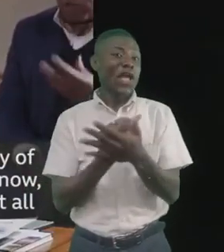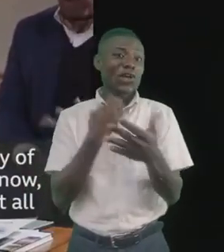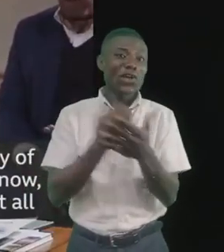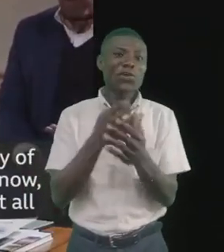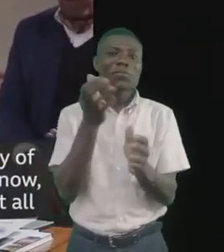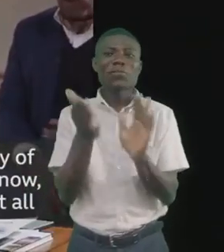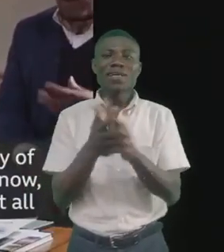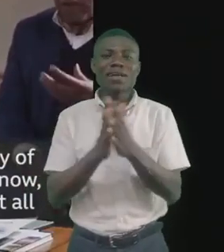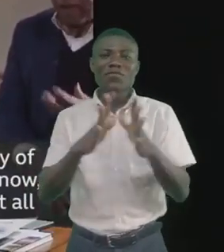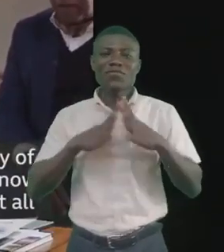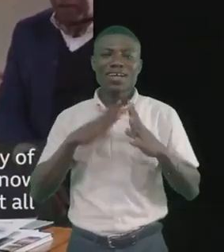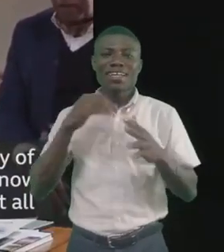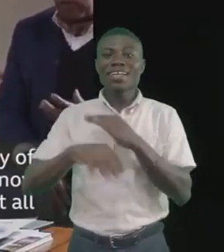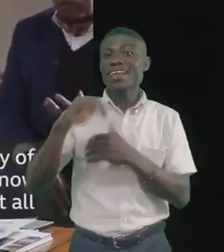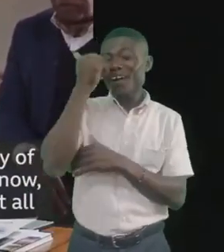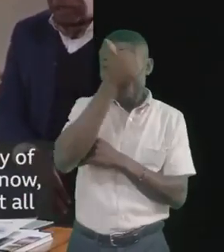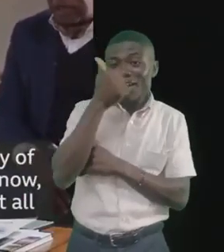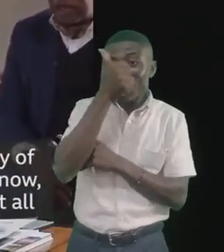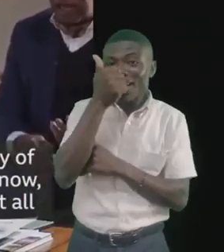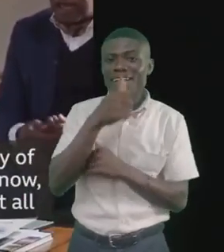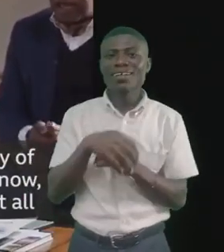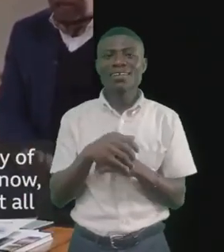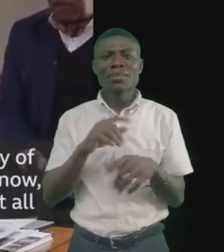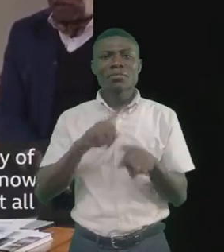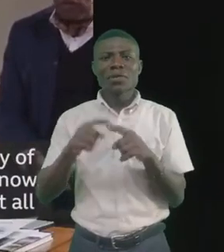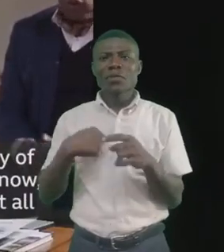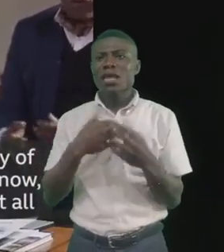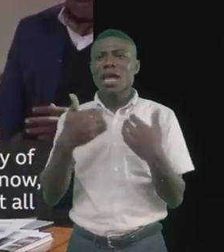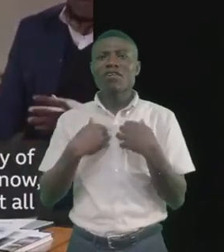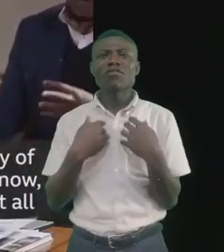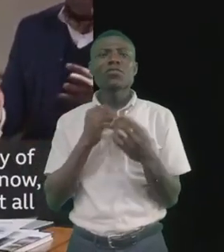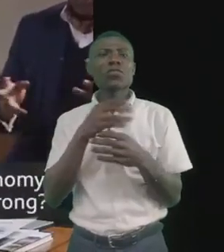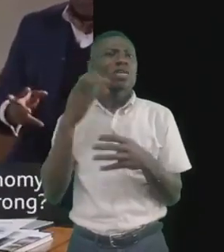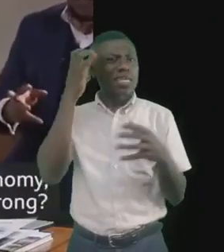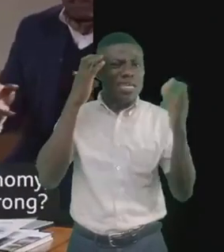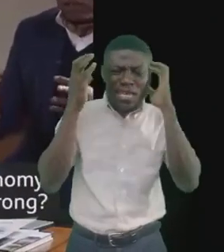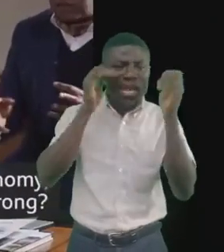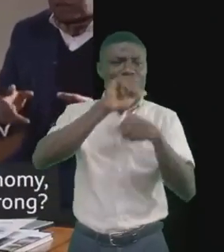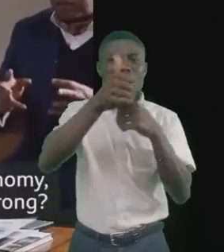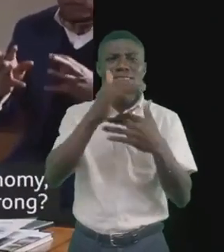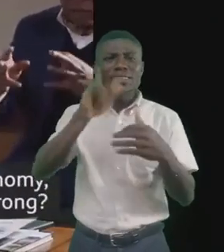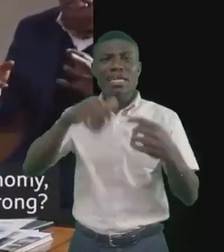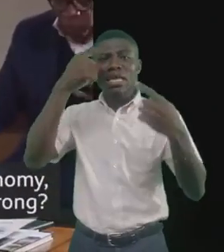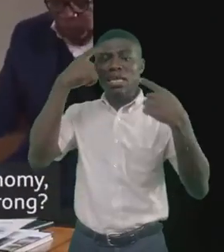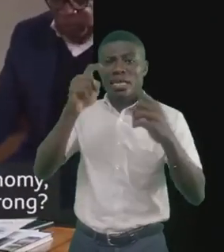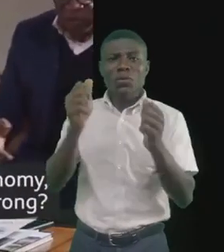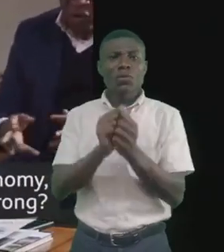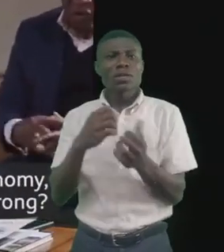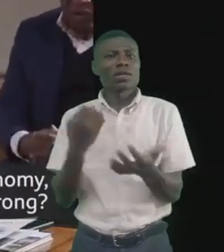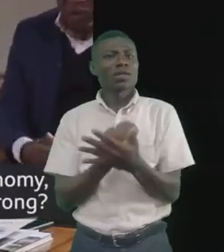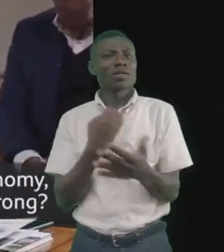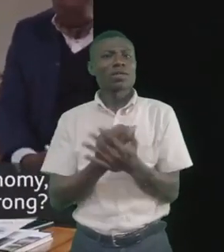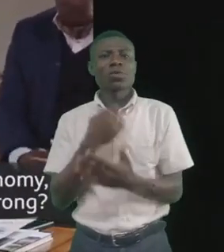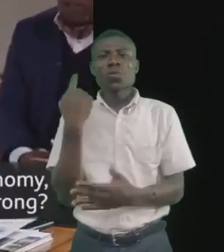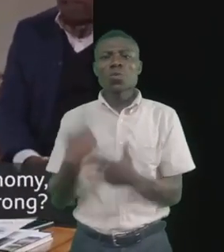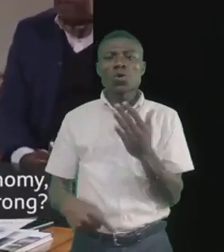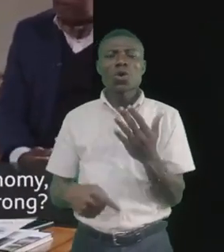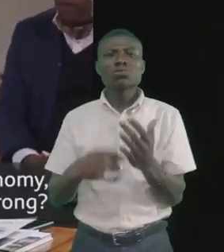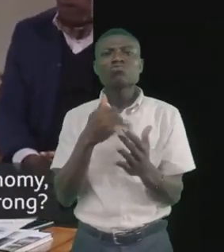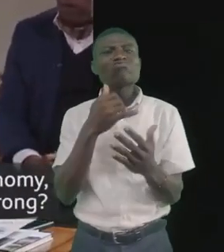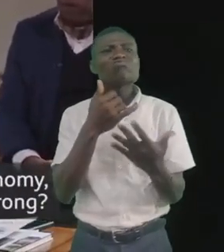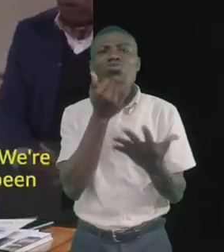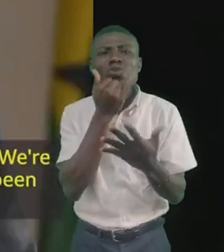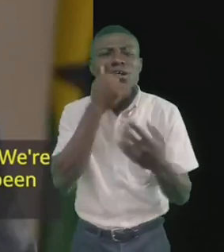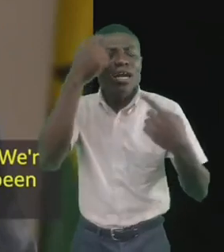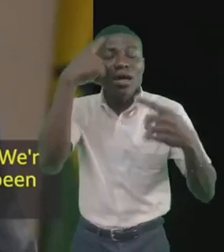the economic recovery of Africa, so to speak. But when you hear about all these issues with the economy now, what exactly